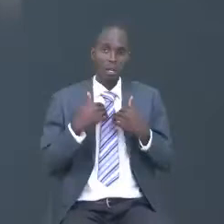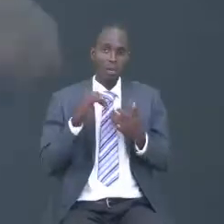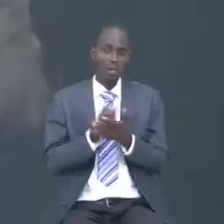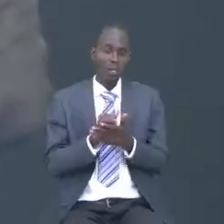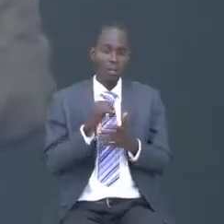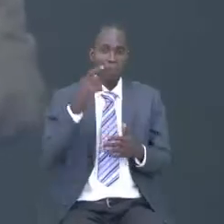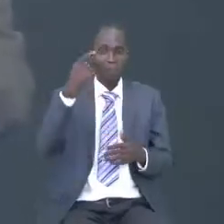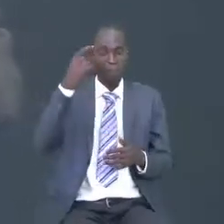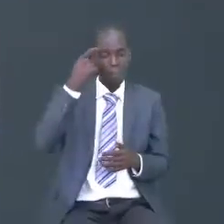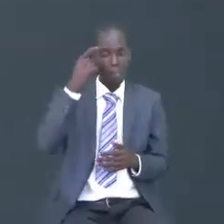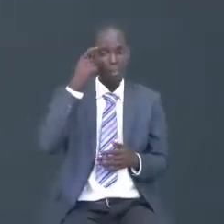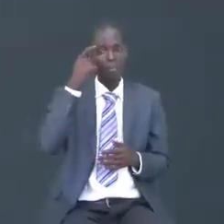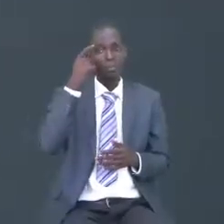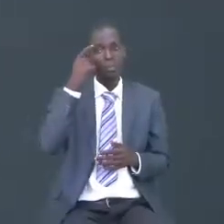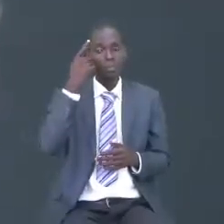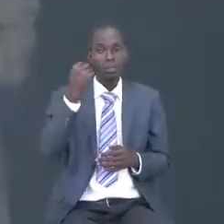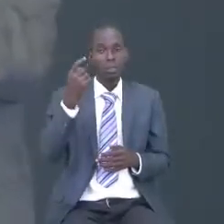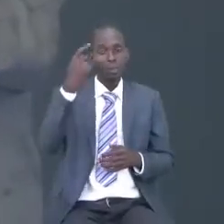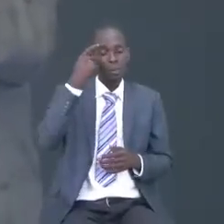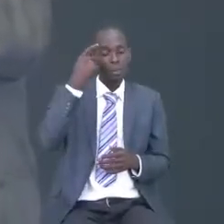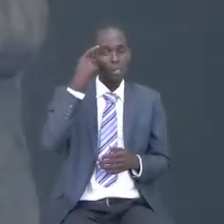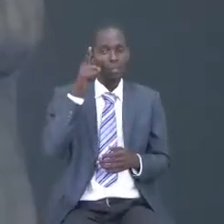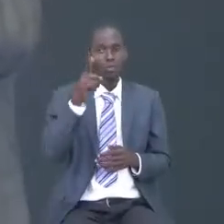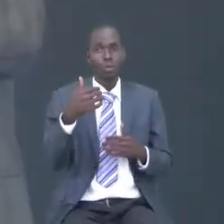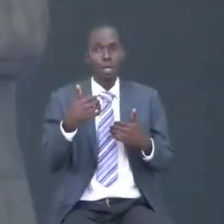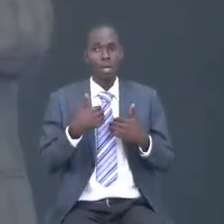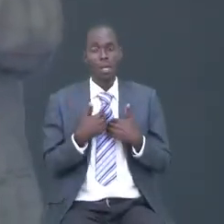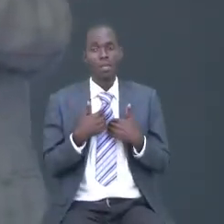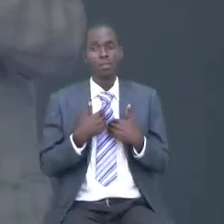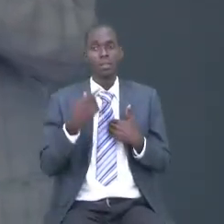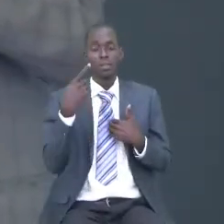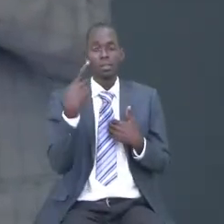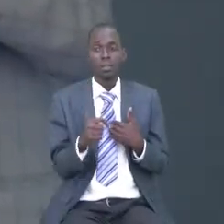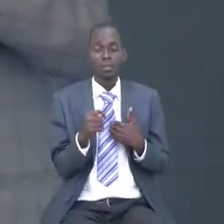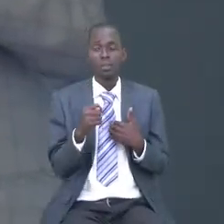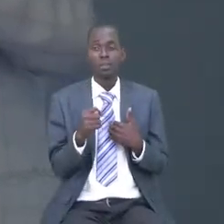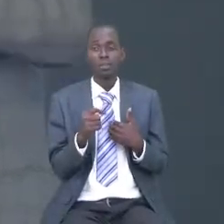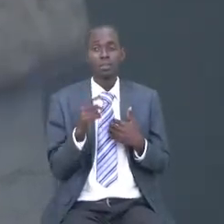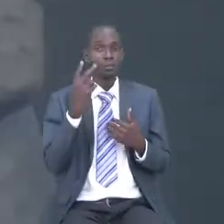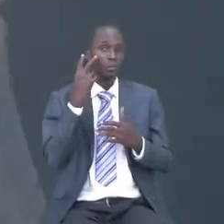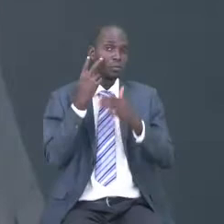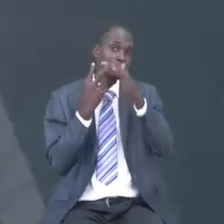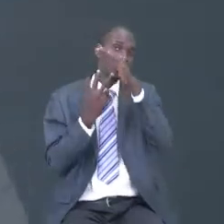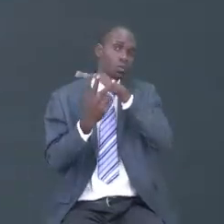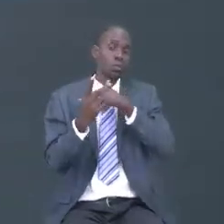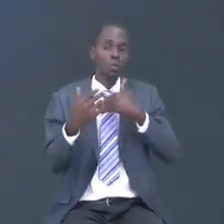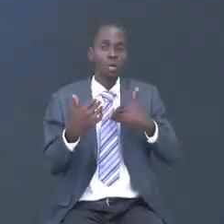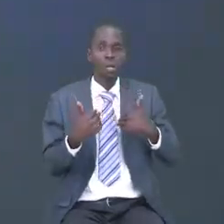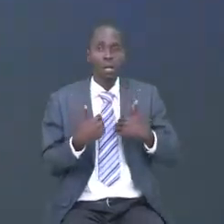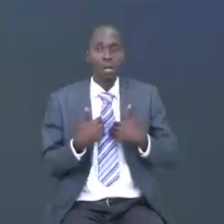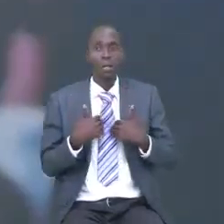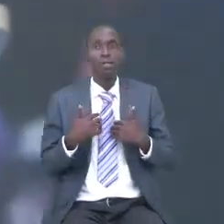the mindset you have, the disposition you have, the vision you have, that